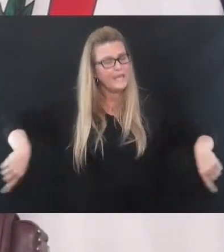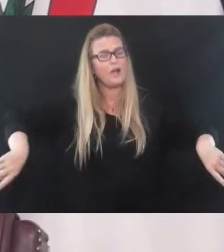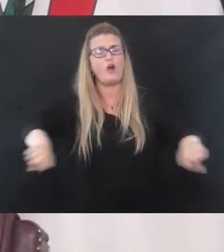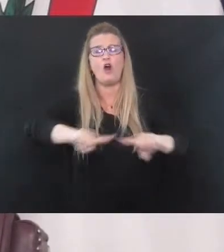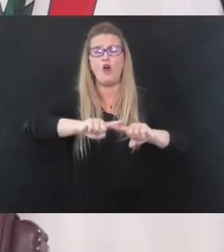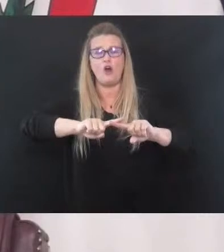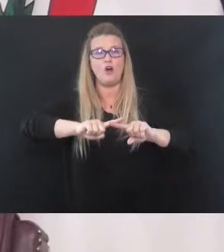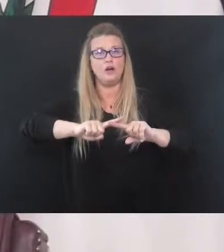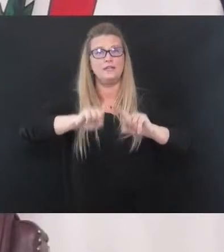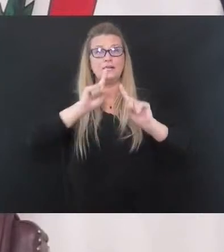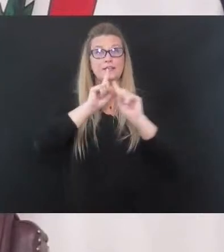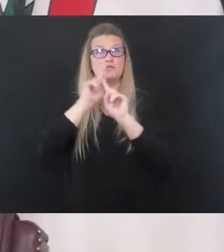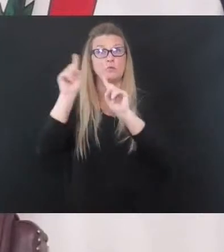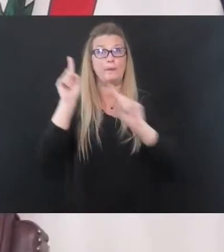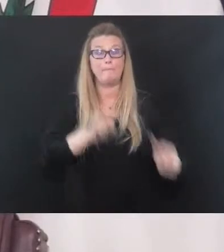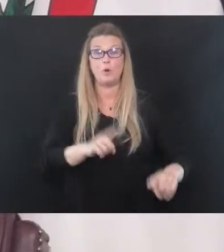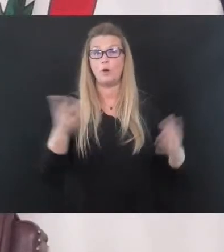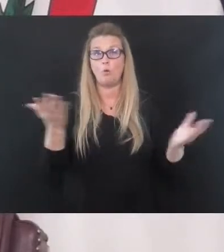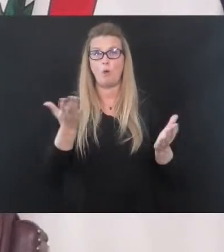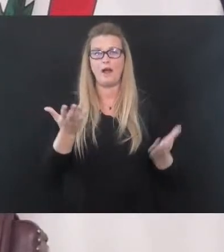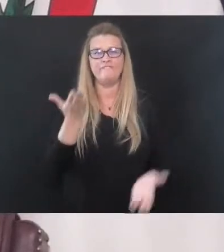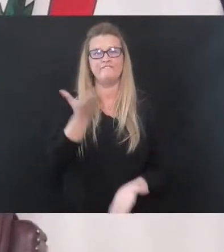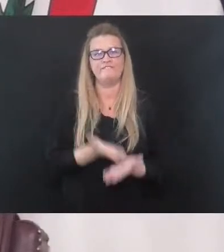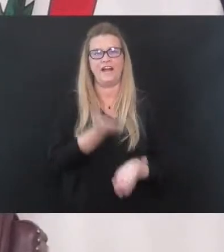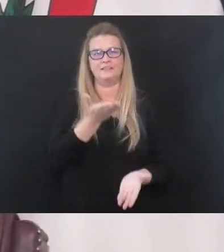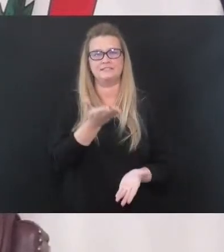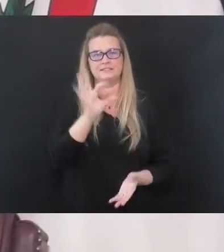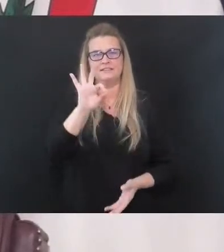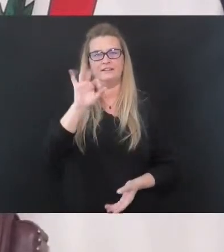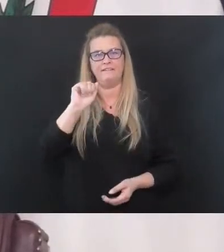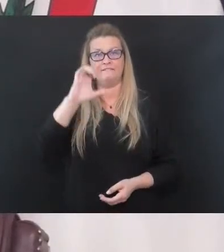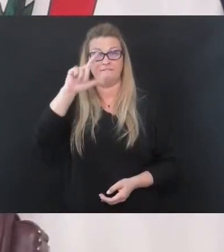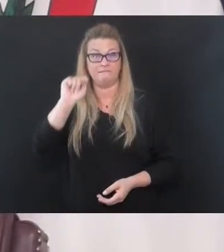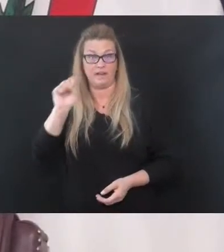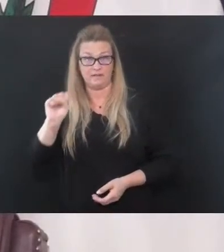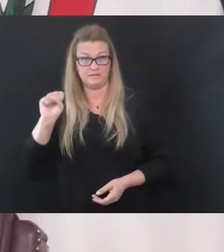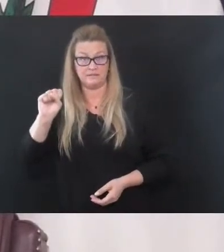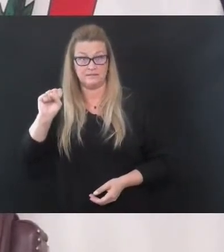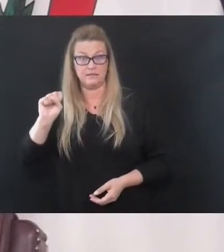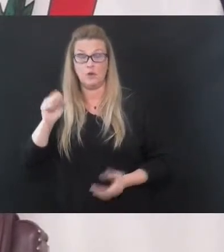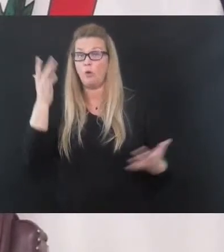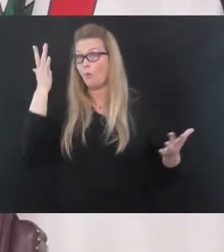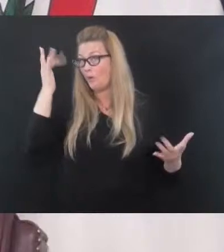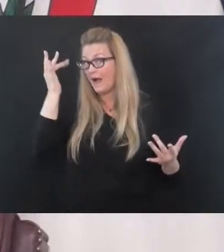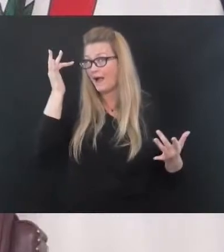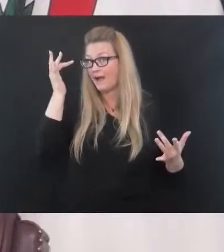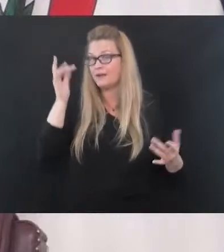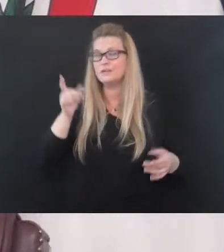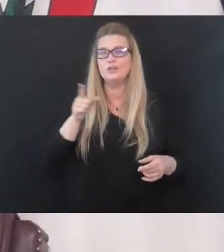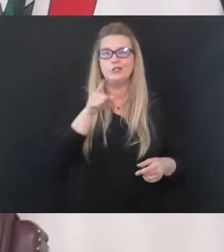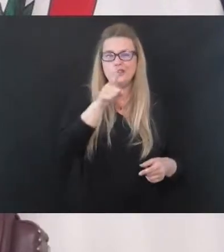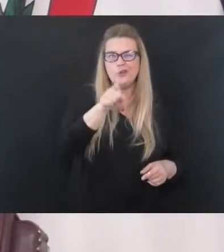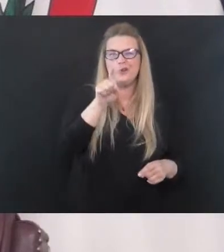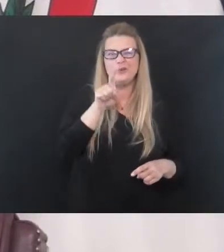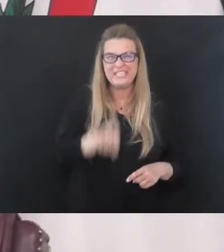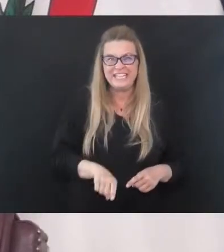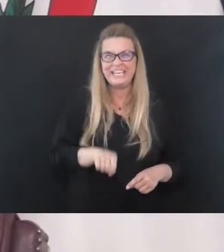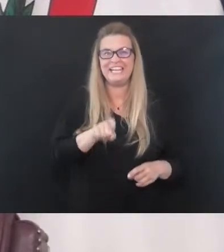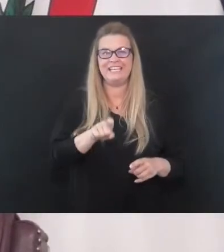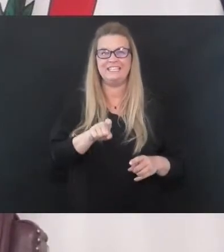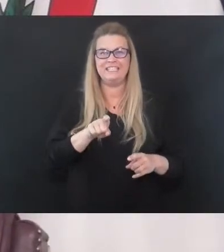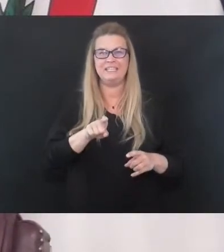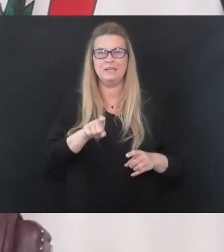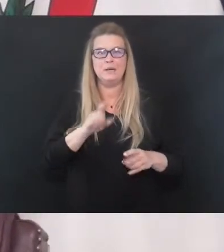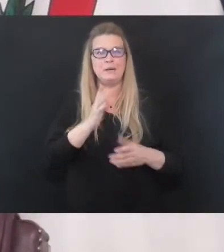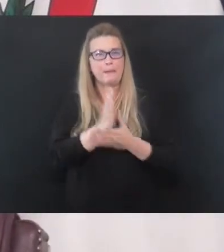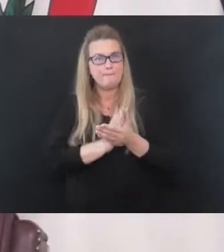the facts, the real facts, exactly what's going on, because you need to be absolutely